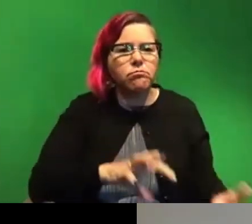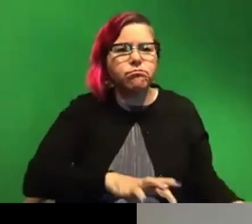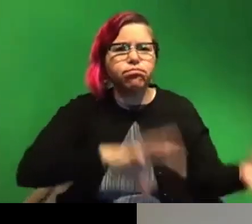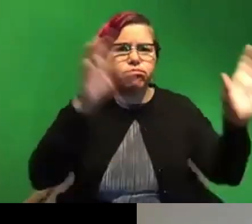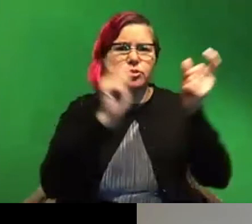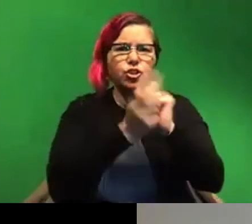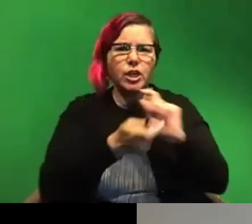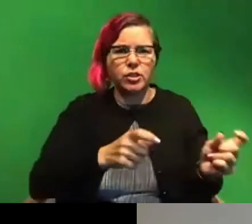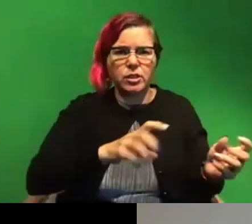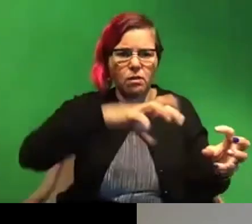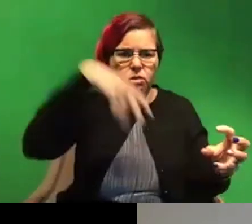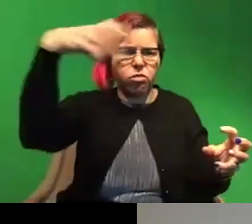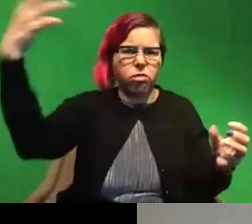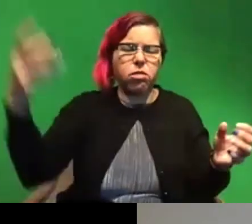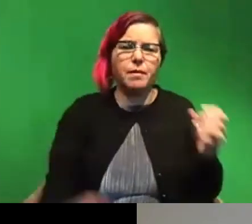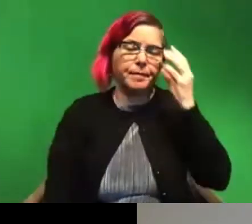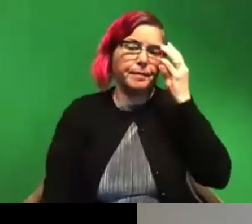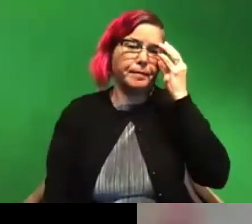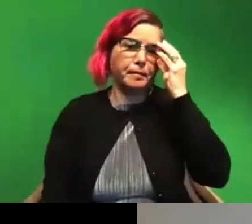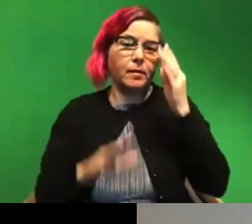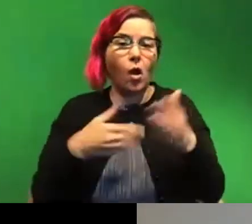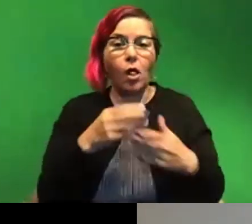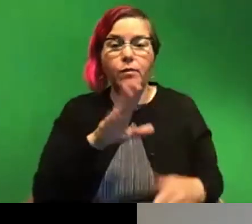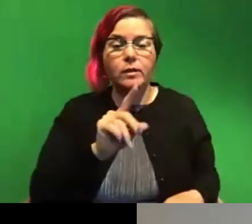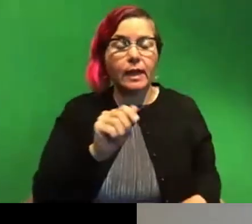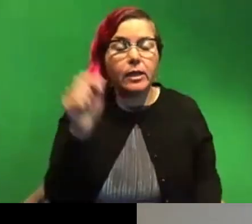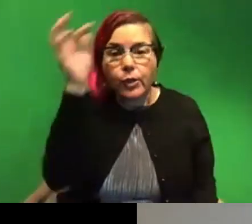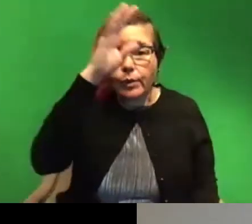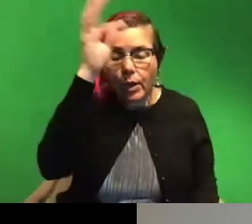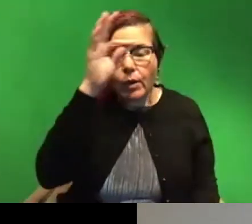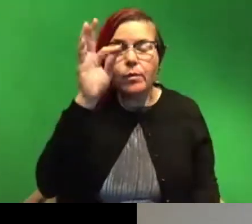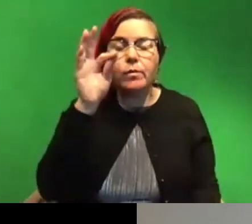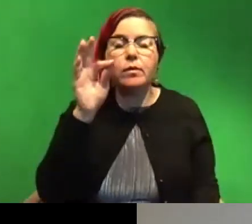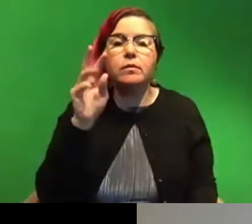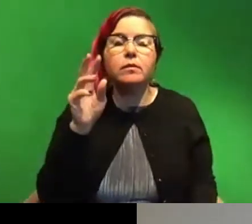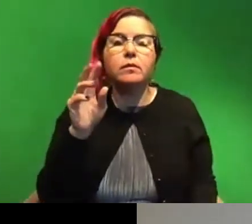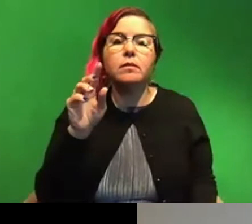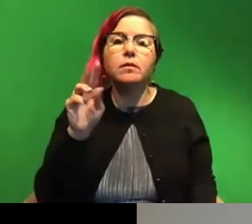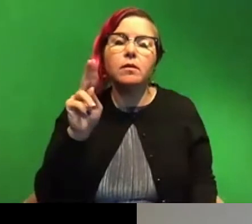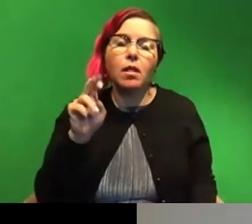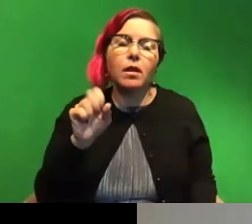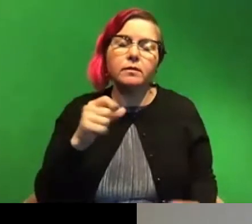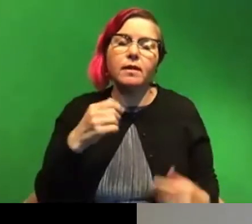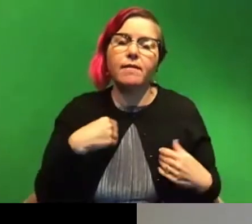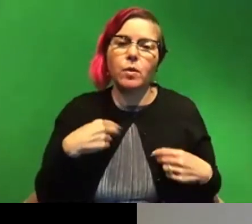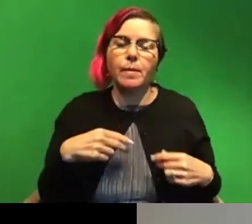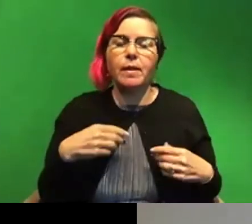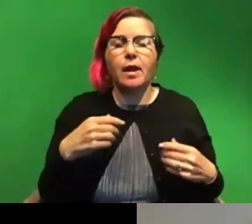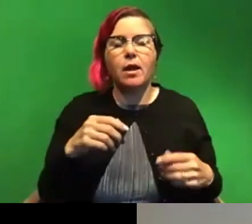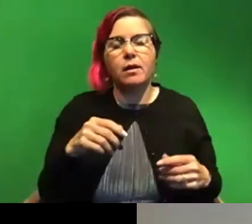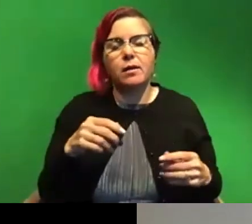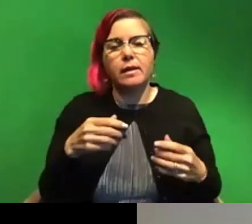the road? Right. And changing all of your data, and you wouldn't know it if there wasn't a human, you know, kind of like automation in cars. There still has to be